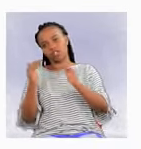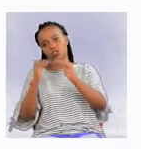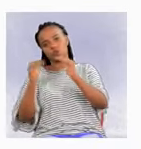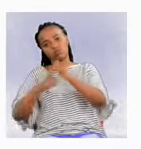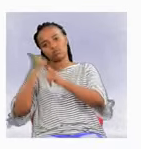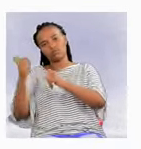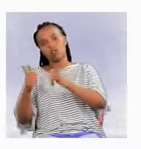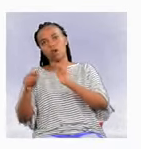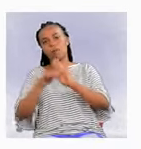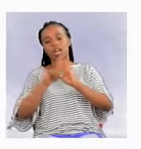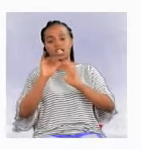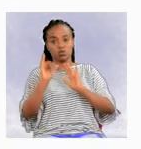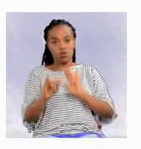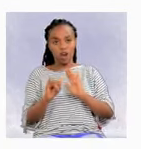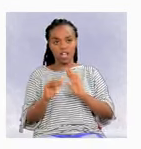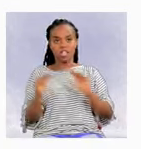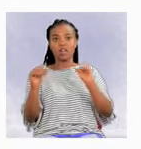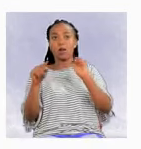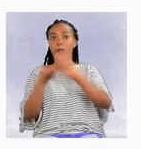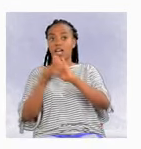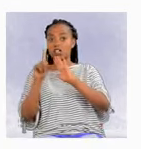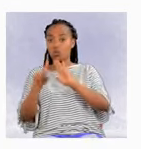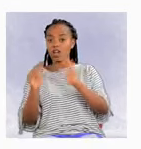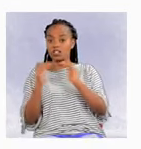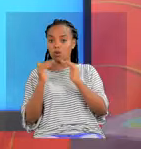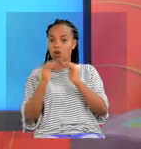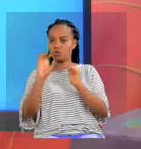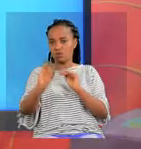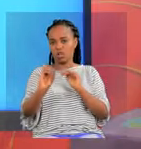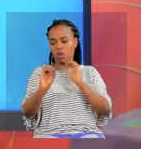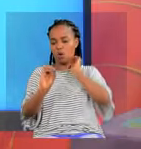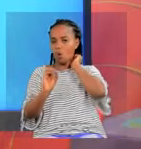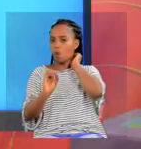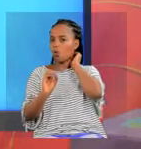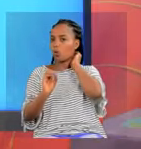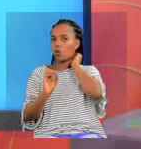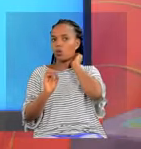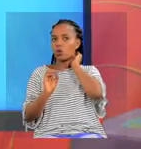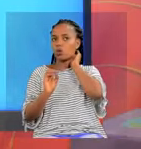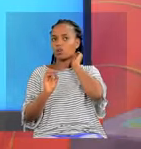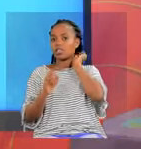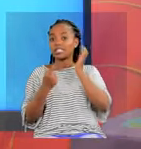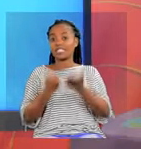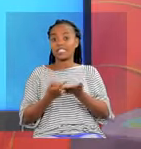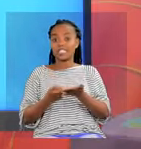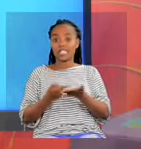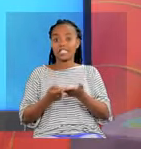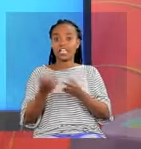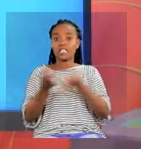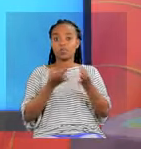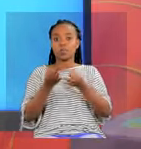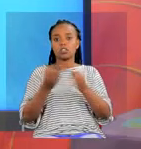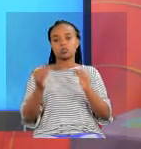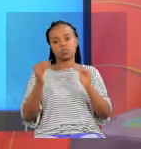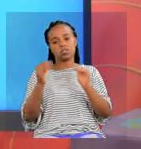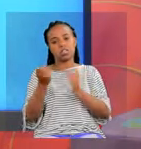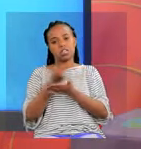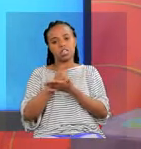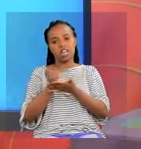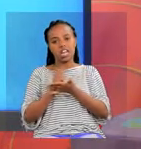y, and minus 1 is equal to 0. So this expression is equivalently written in this form.